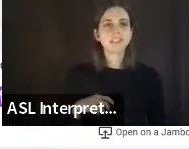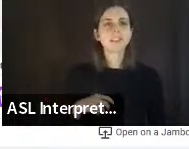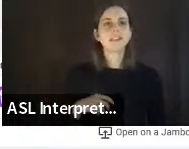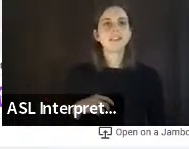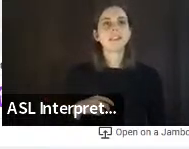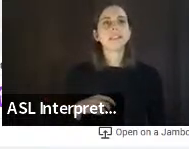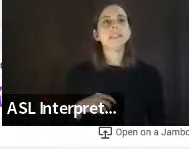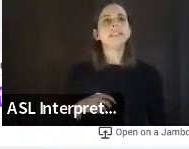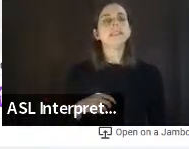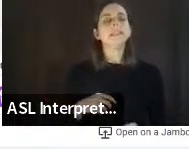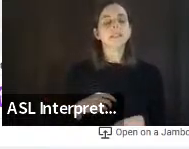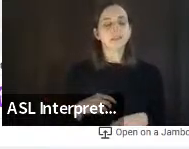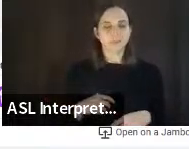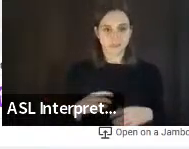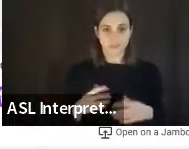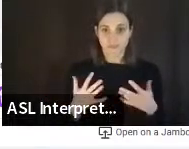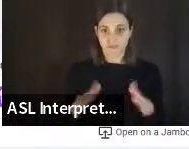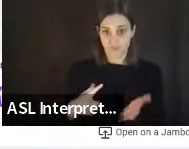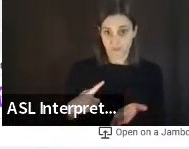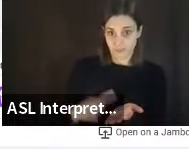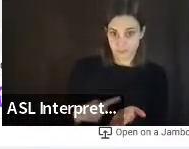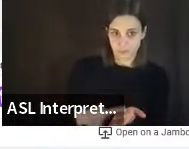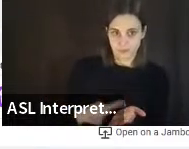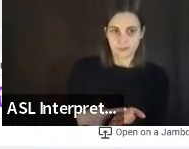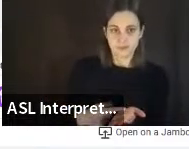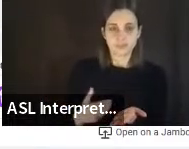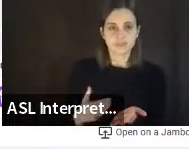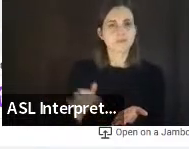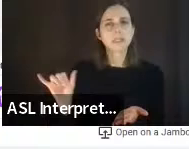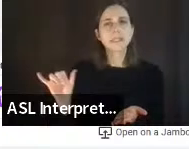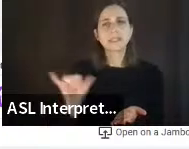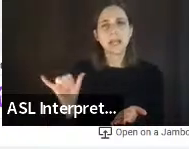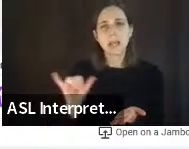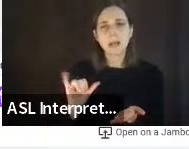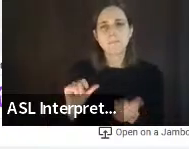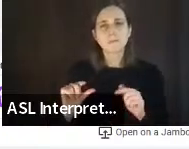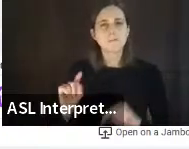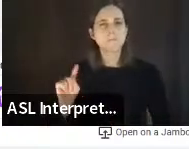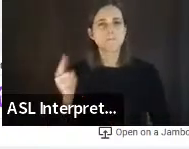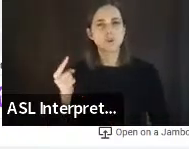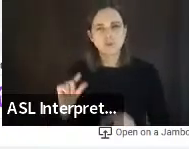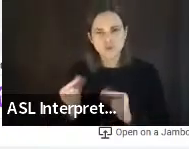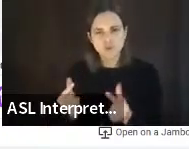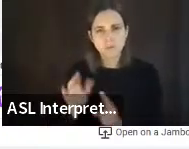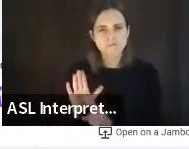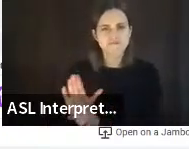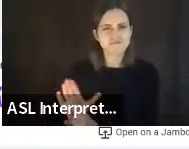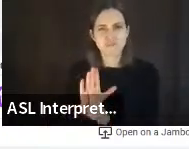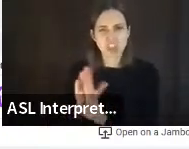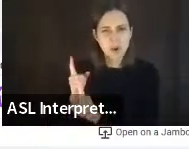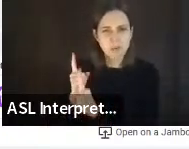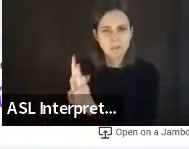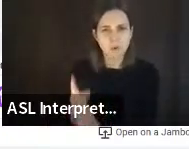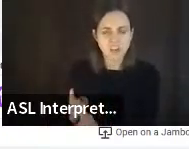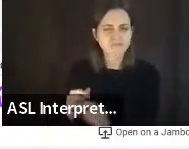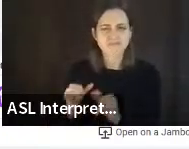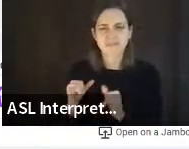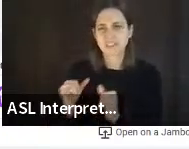the same points that was mentioned in the first group. So I'm not going to repeat